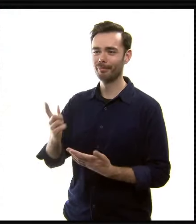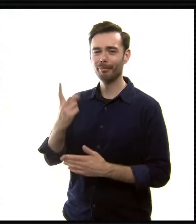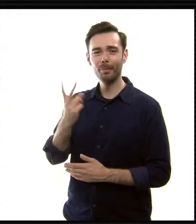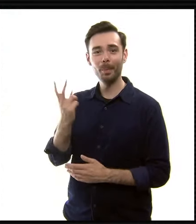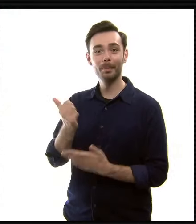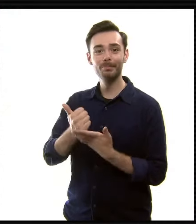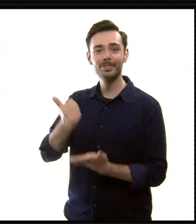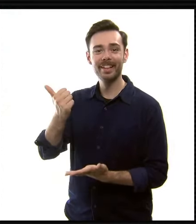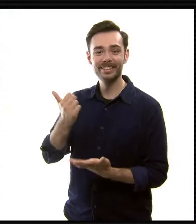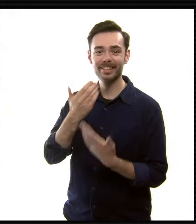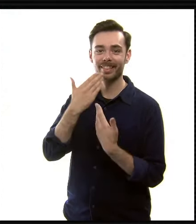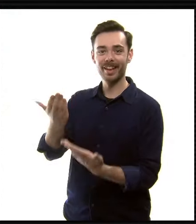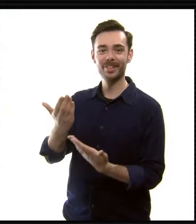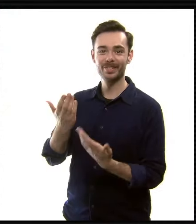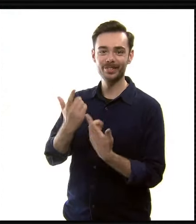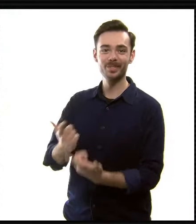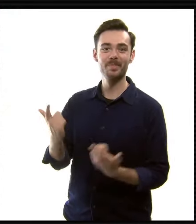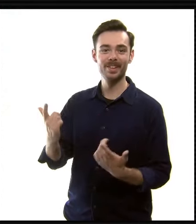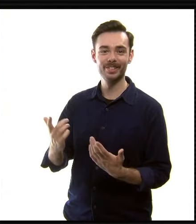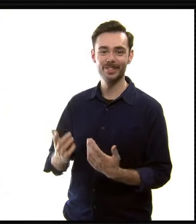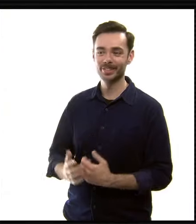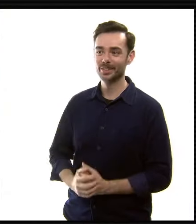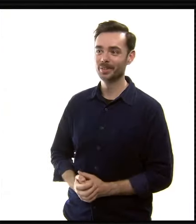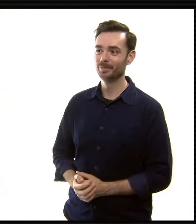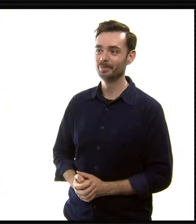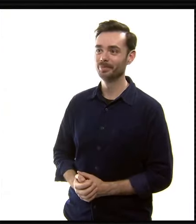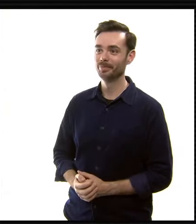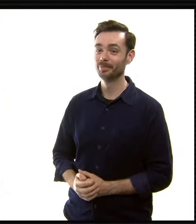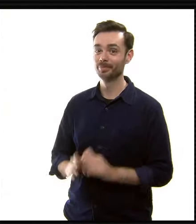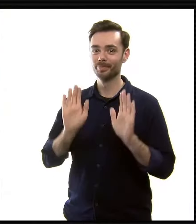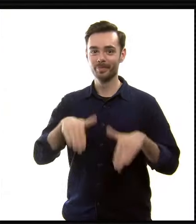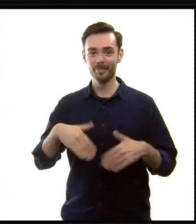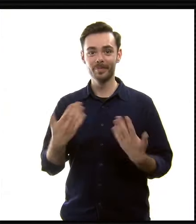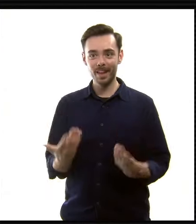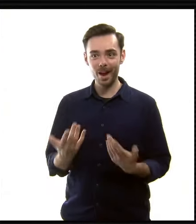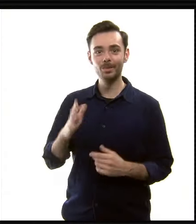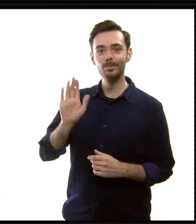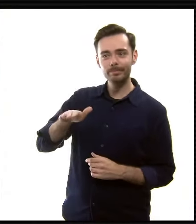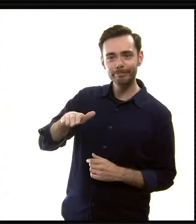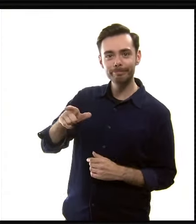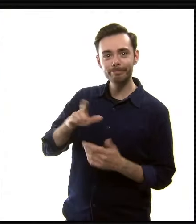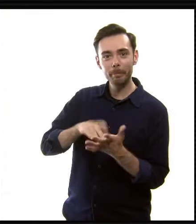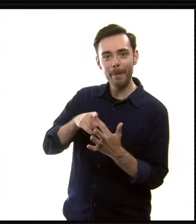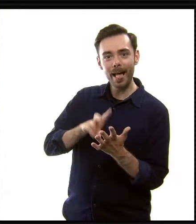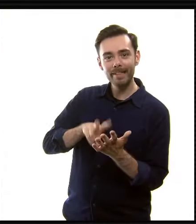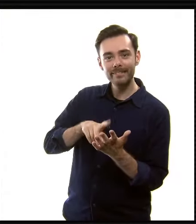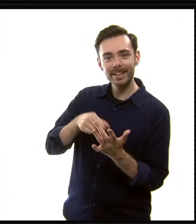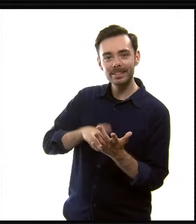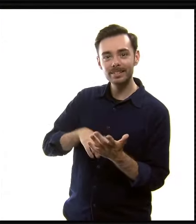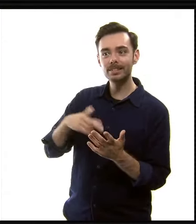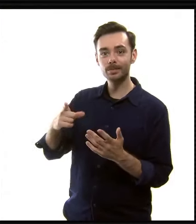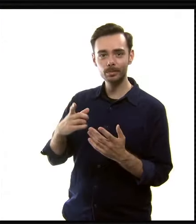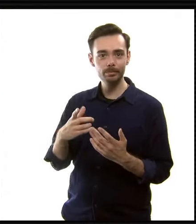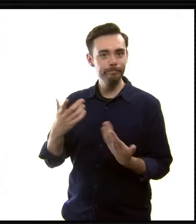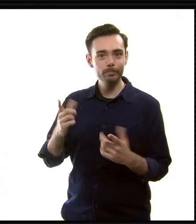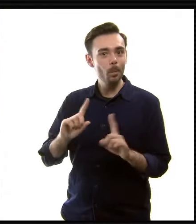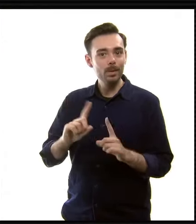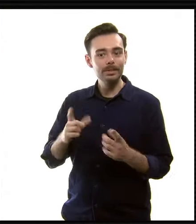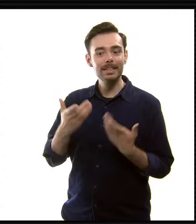much. And now it is time to dial up Melvin and hear the latest Brickin' news.